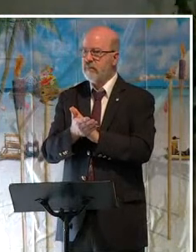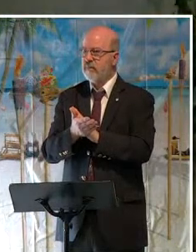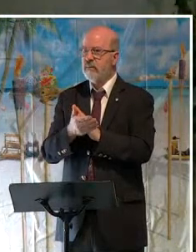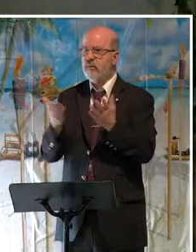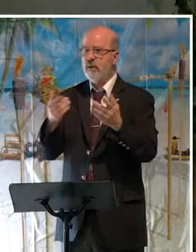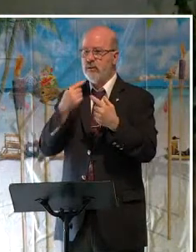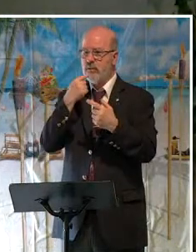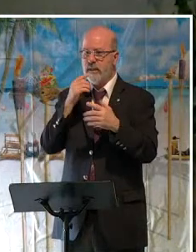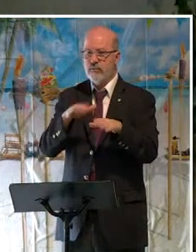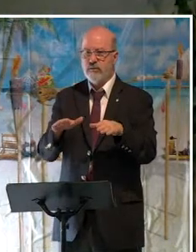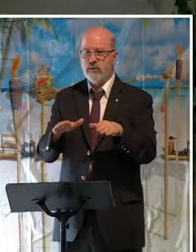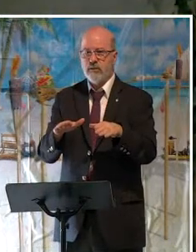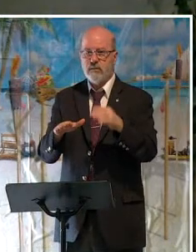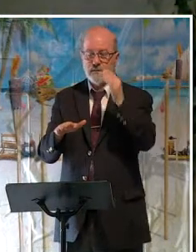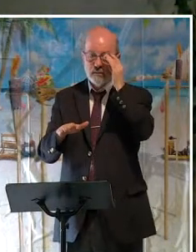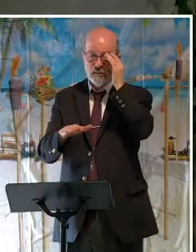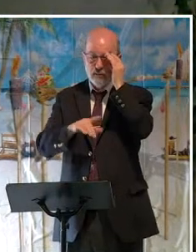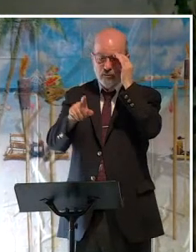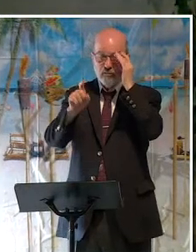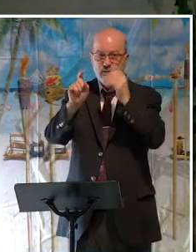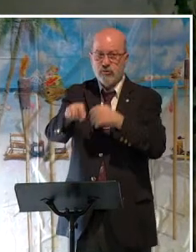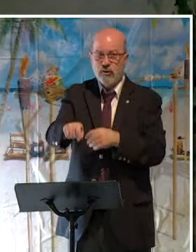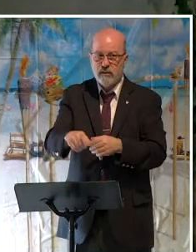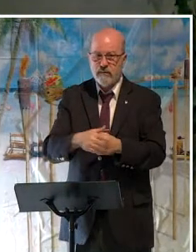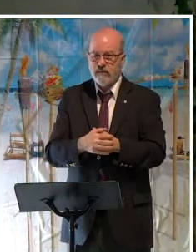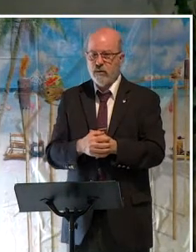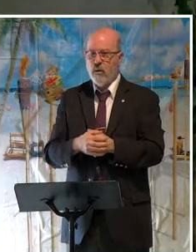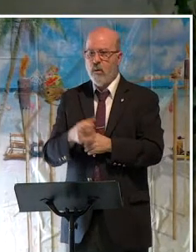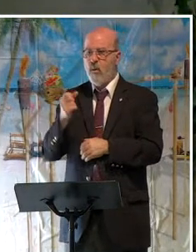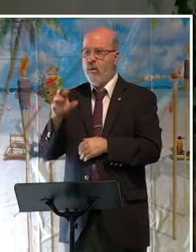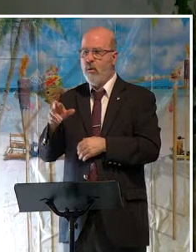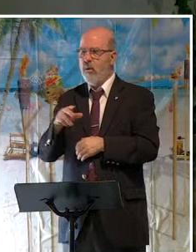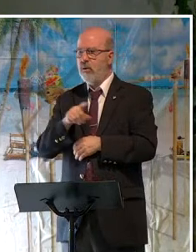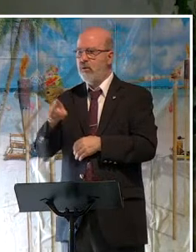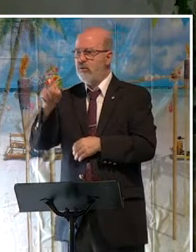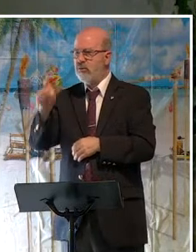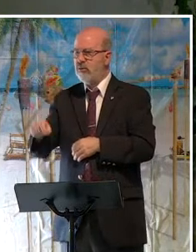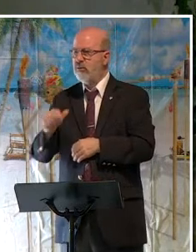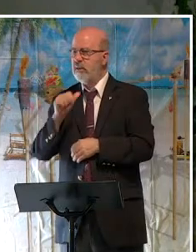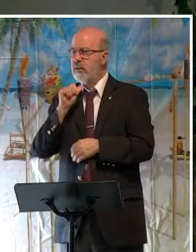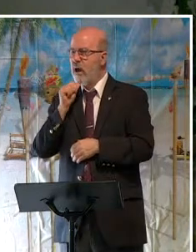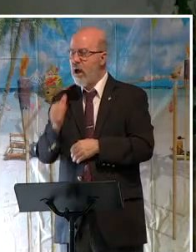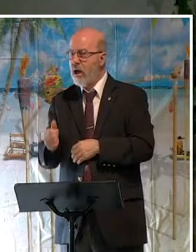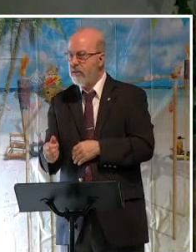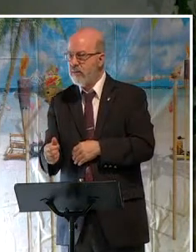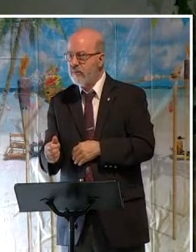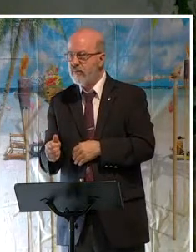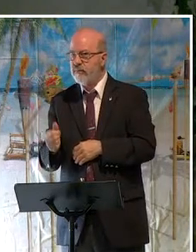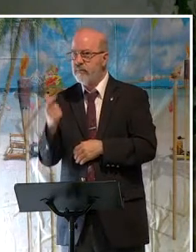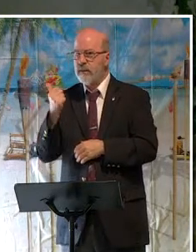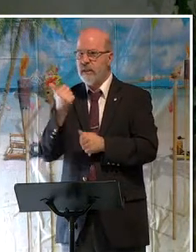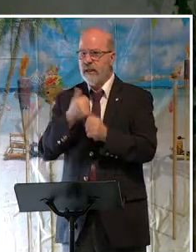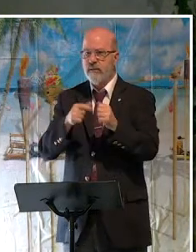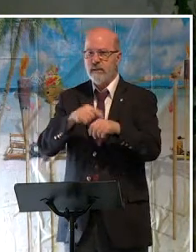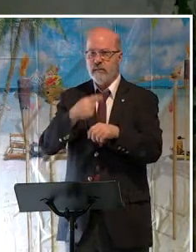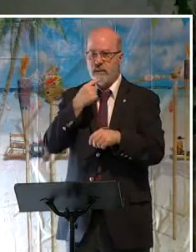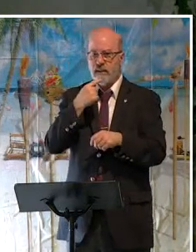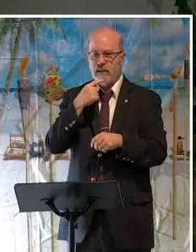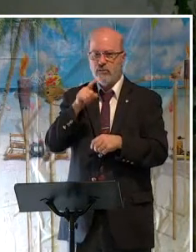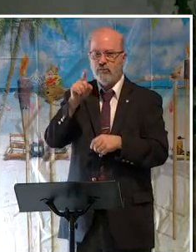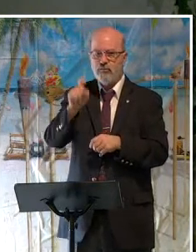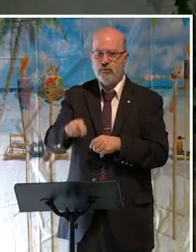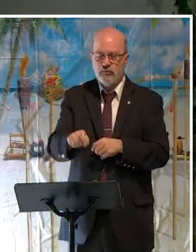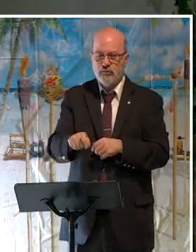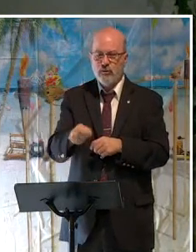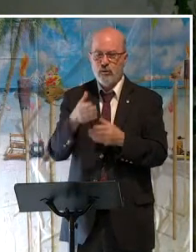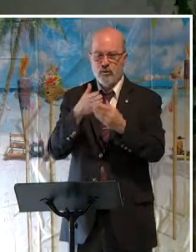What do you say to your children you should or you should not? Because every time you say you should,